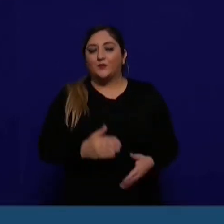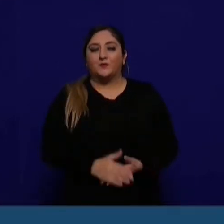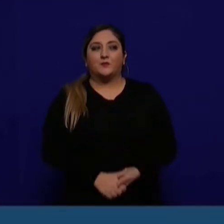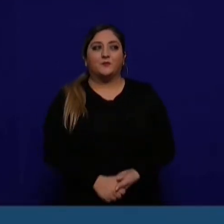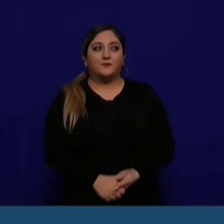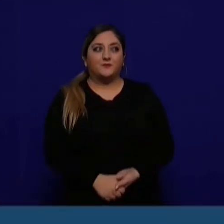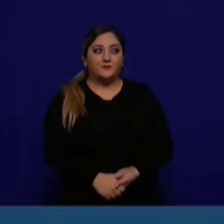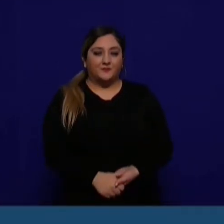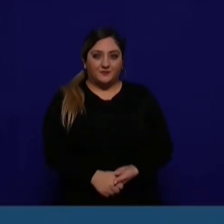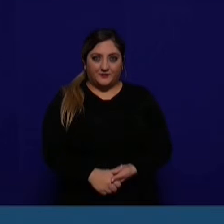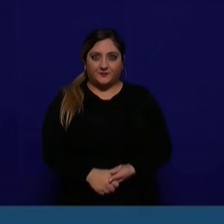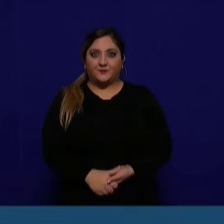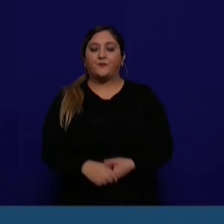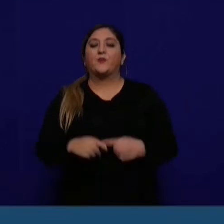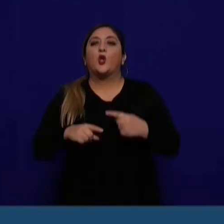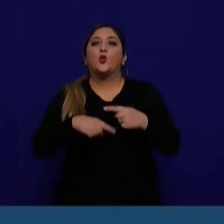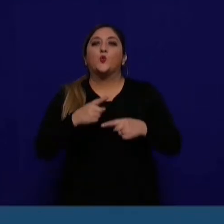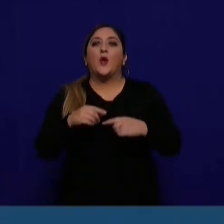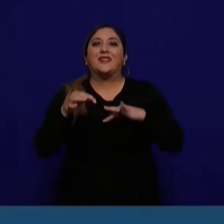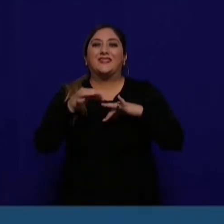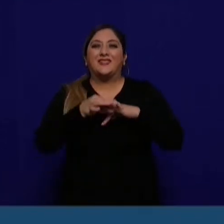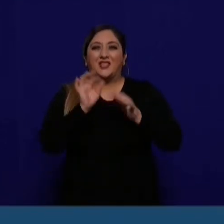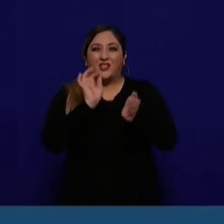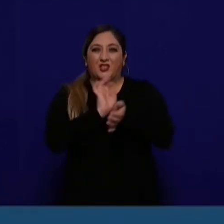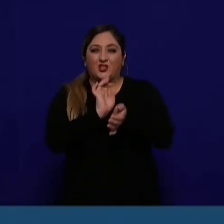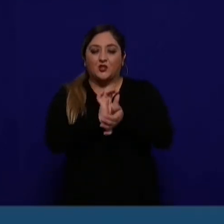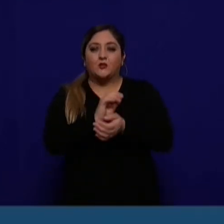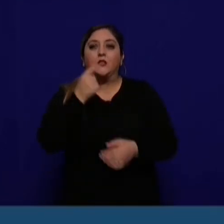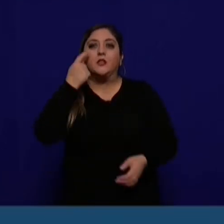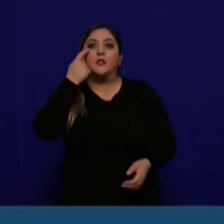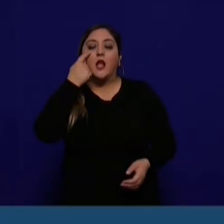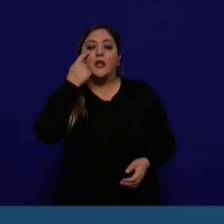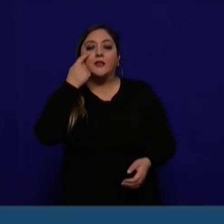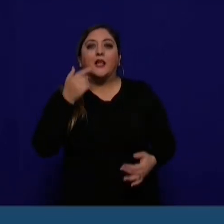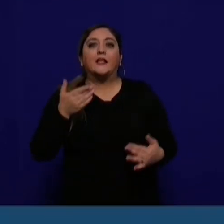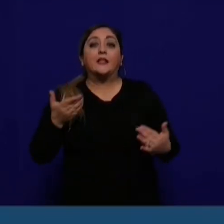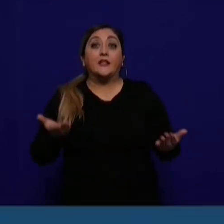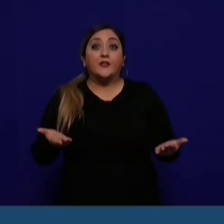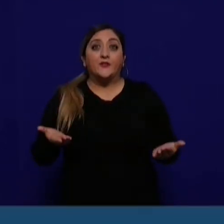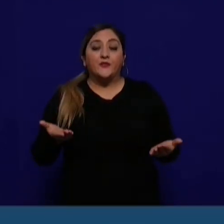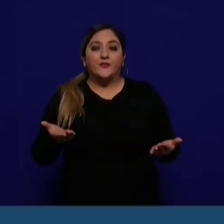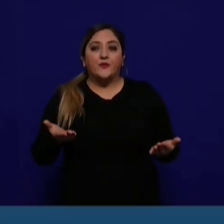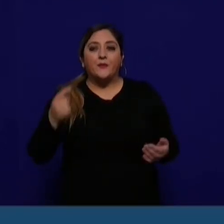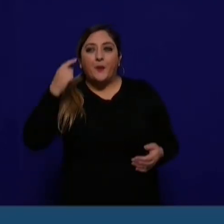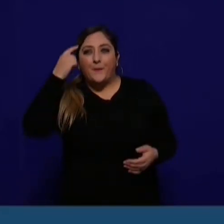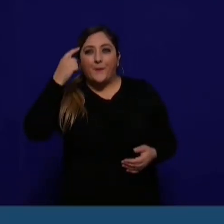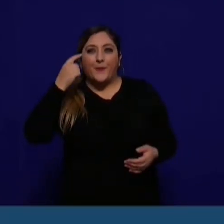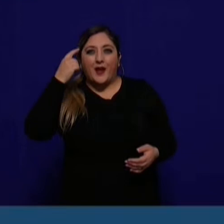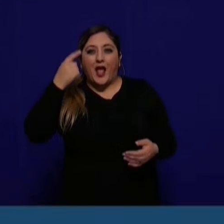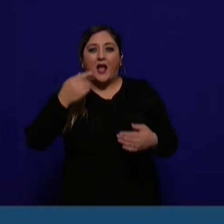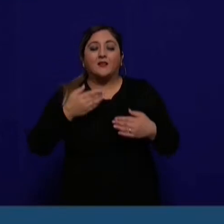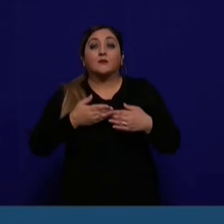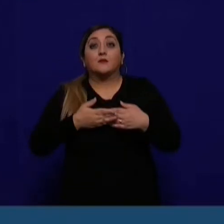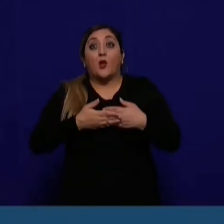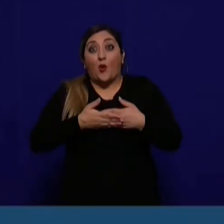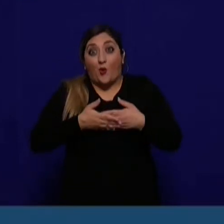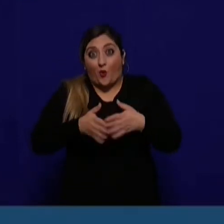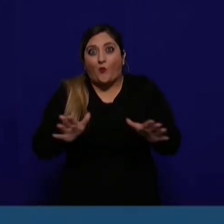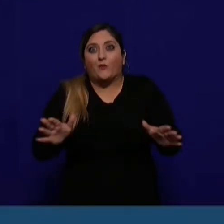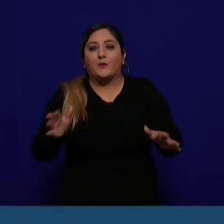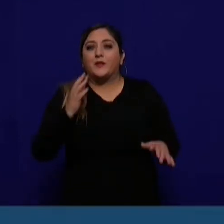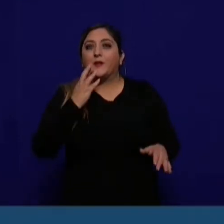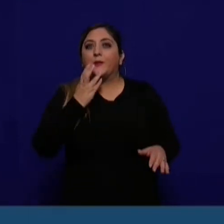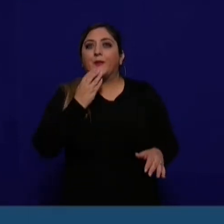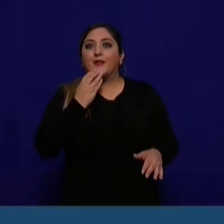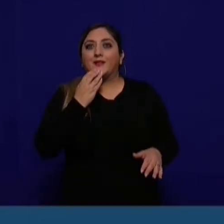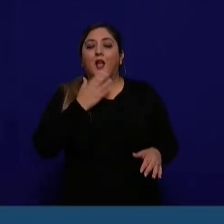Fuq it-tiġijiet aħna provajna naraw fejn ħajkun skont l-istrateġija ta' rilax fejn probabbli jista'